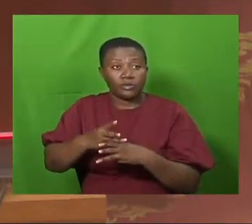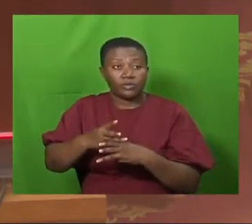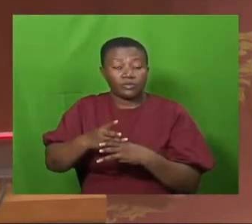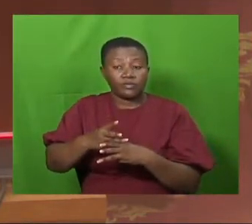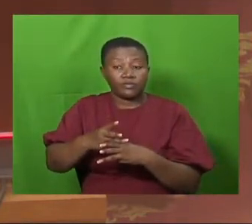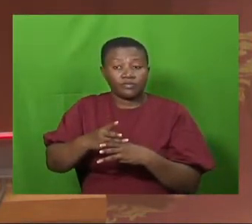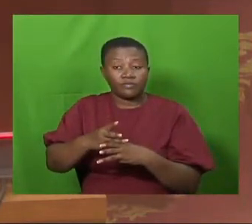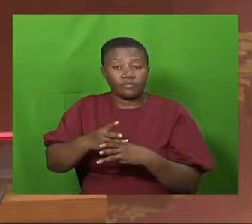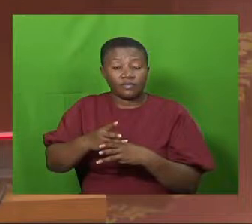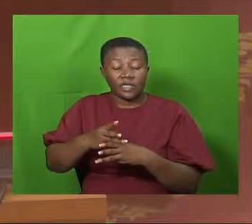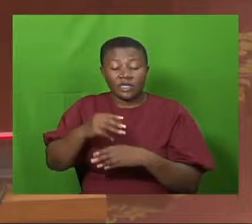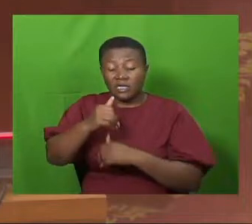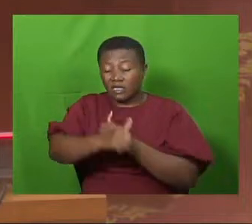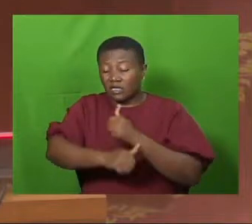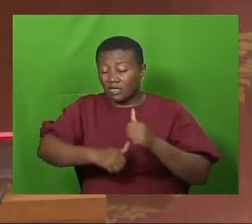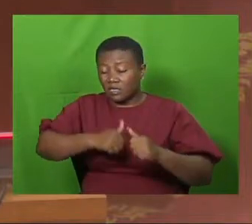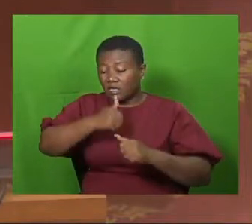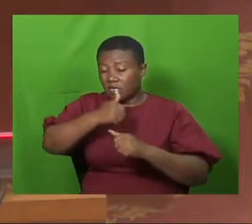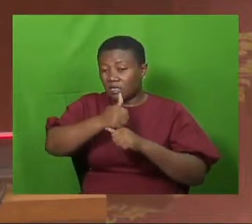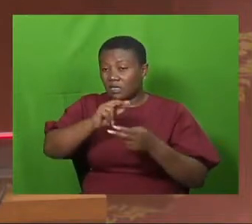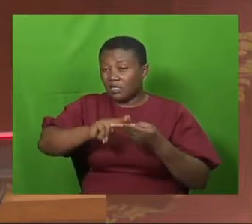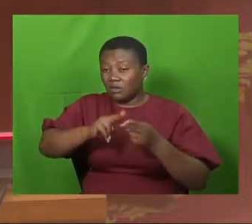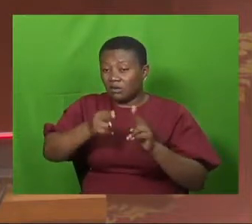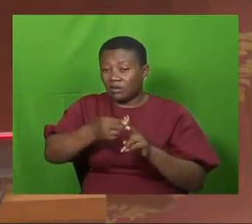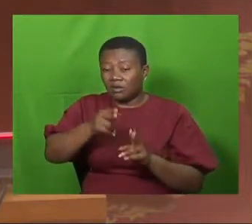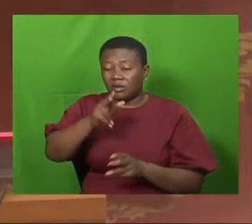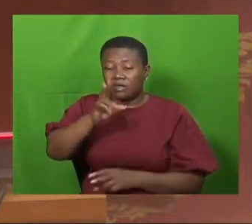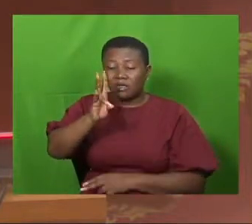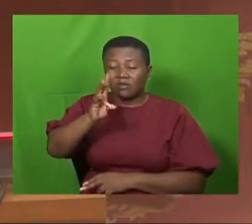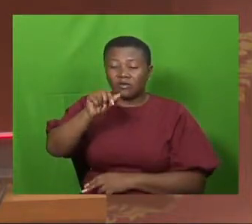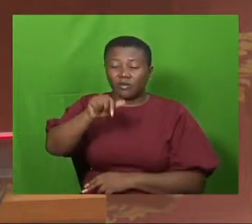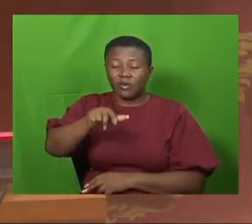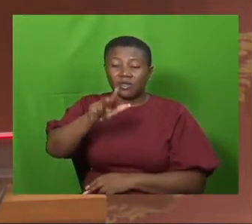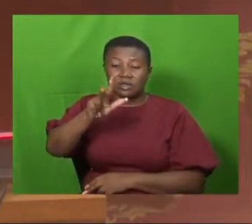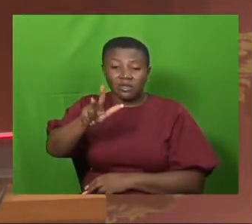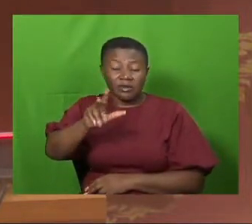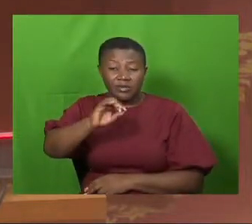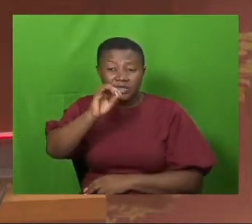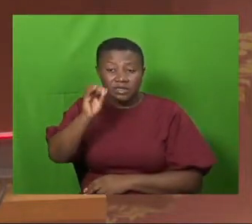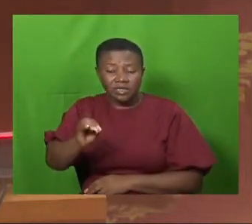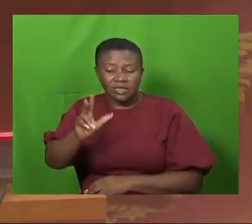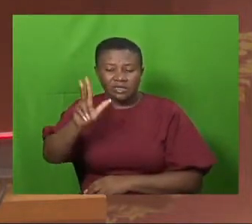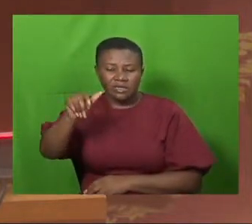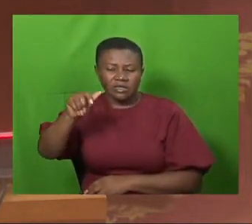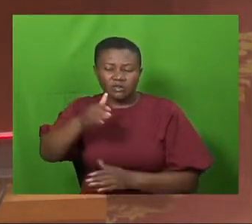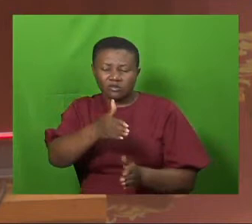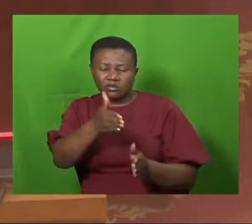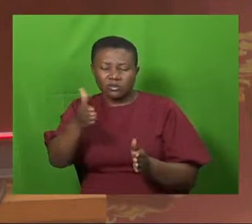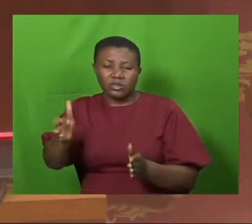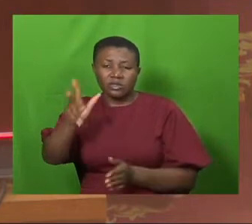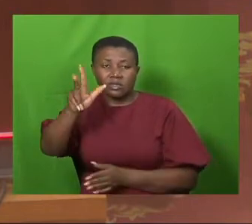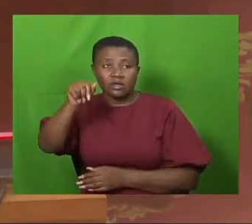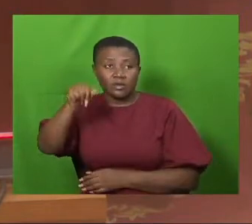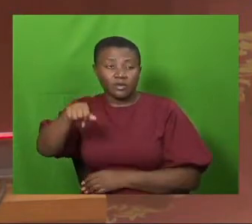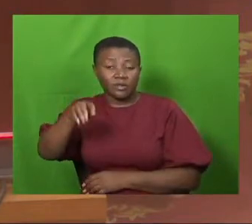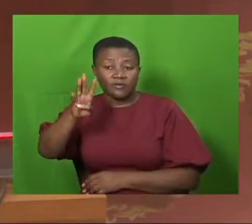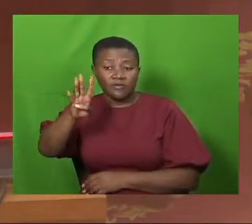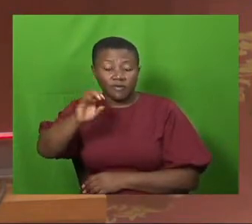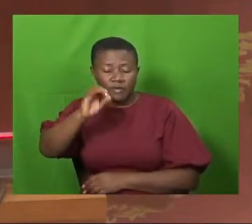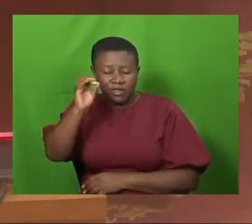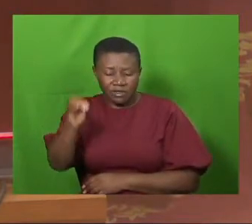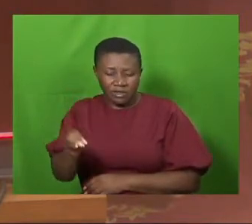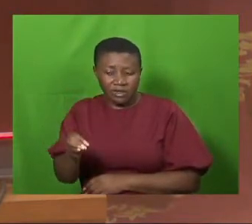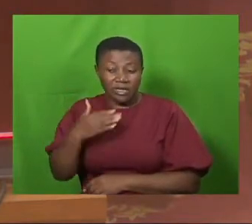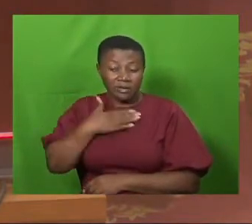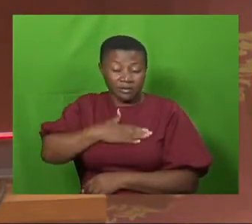of 7%, up from 3.4% in 2016. And if the NDC members here are paying